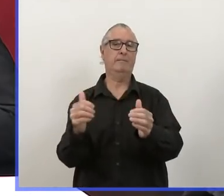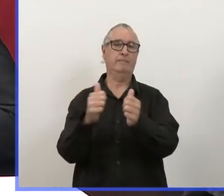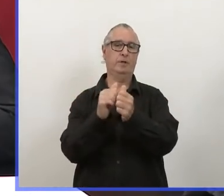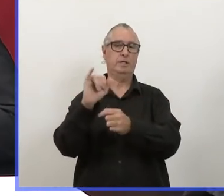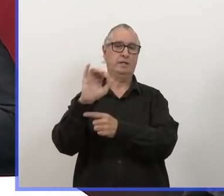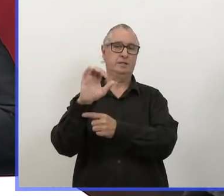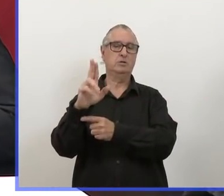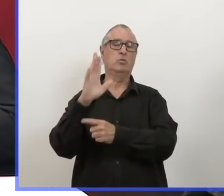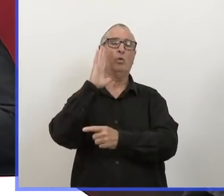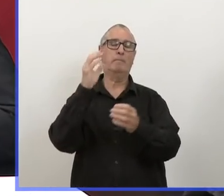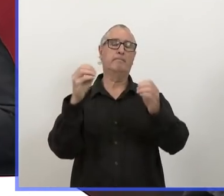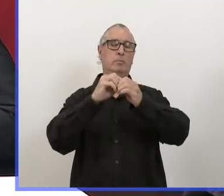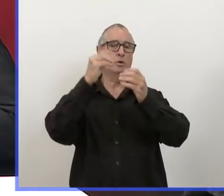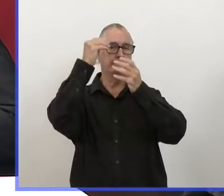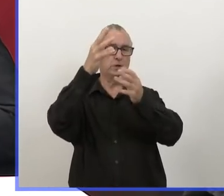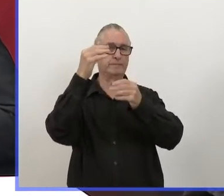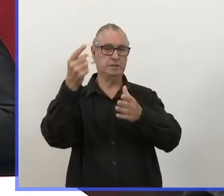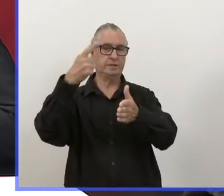that.